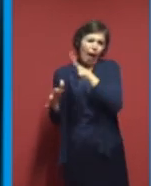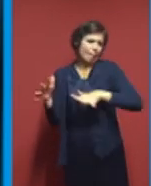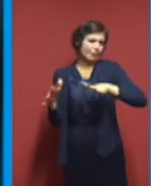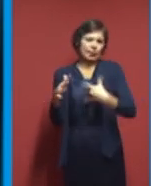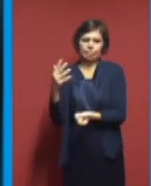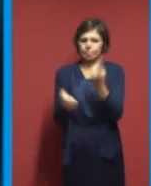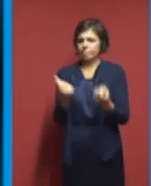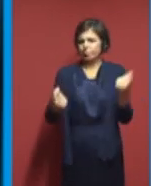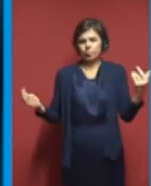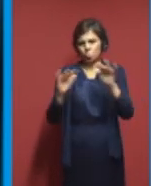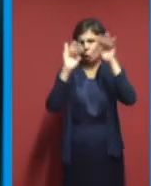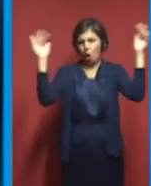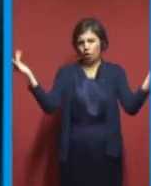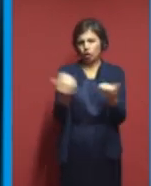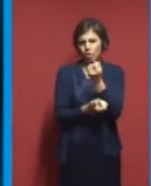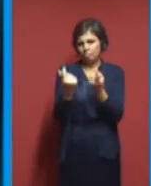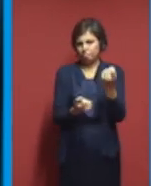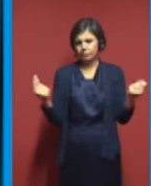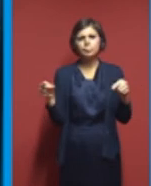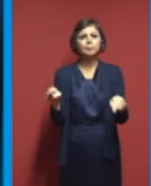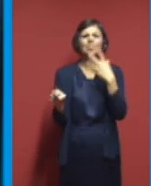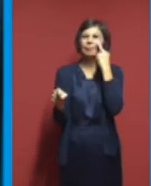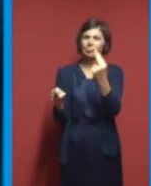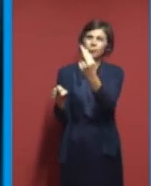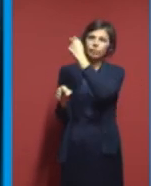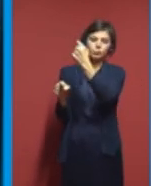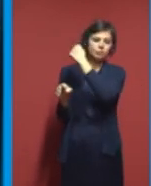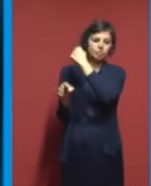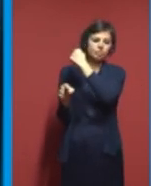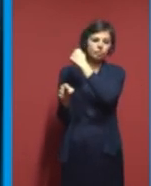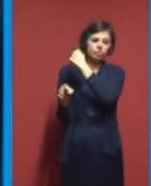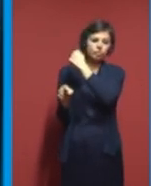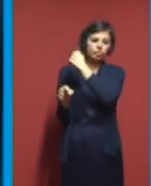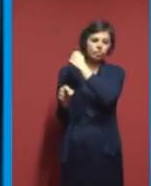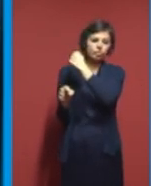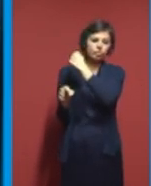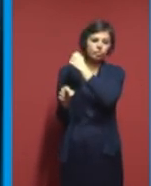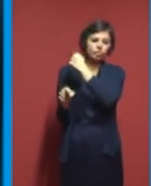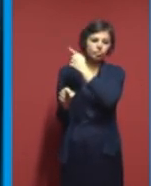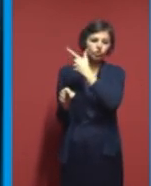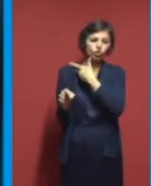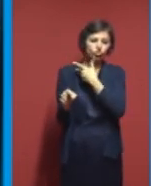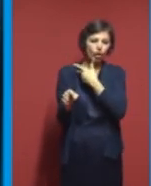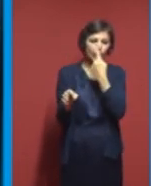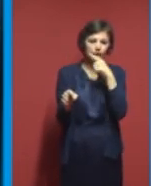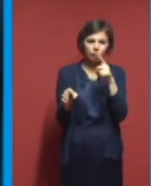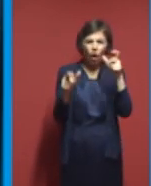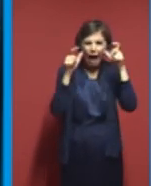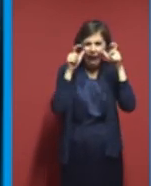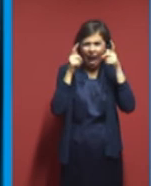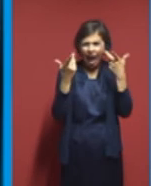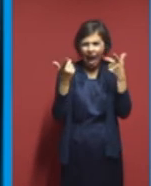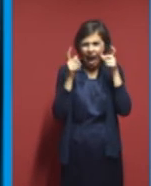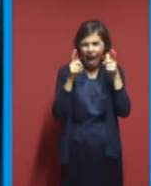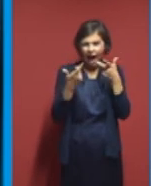particular. But this is a biohacking space. It's the United States' first biohacking space. And what is that? It's a space that